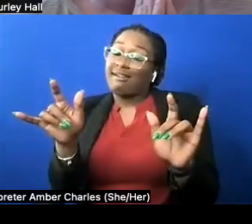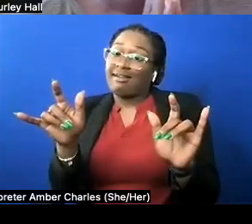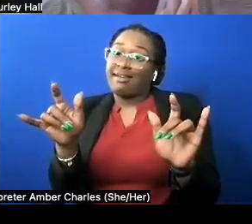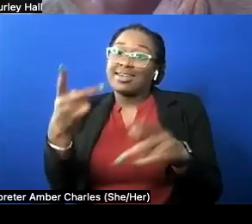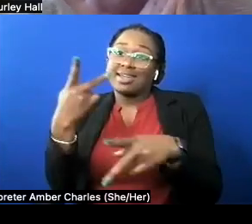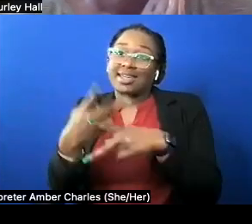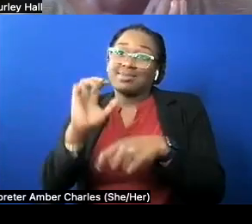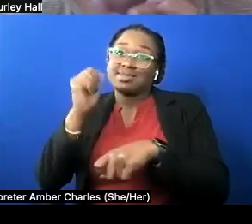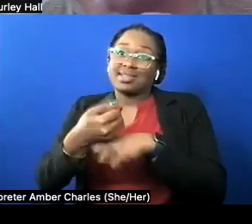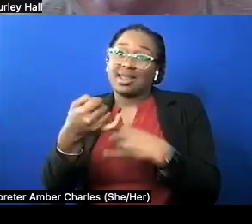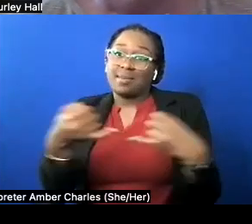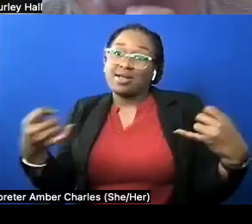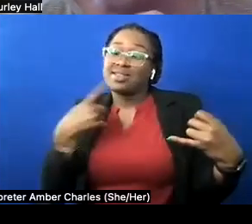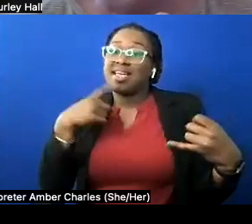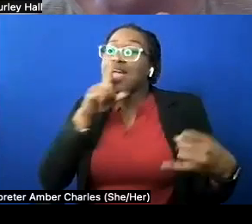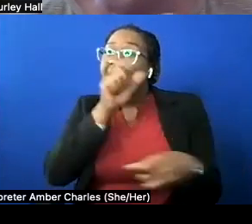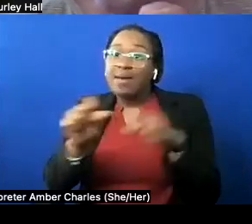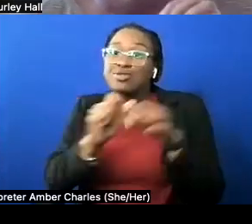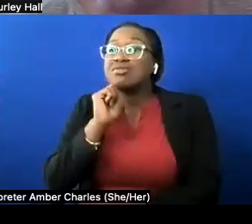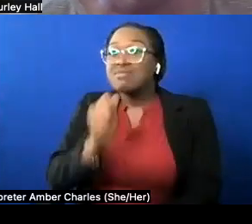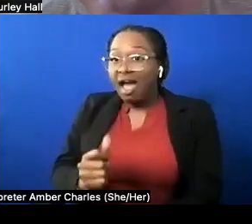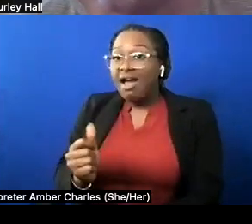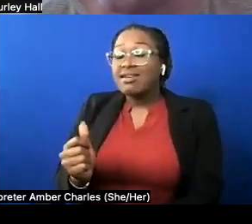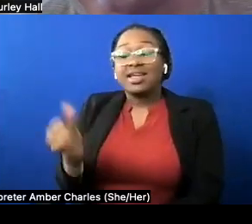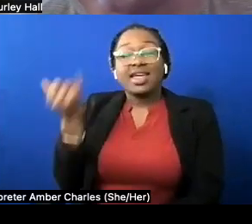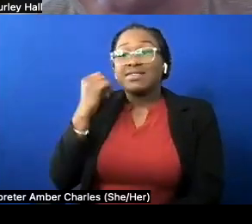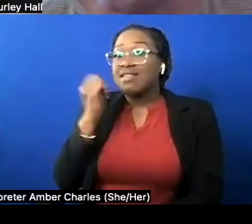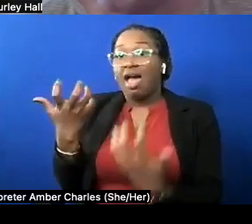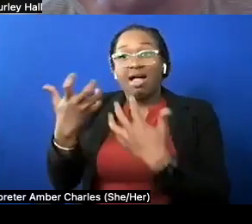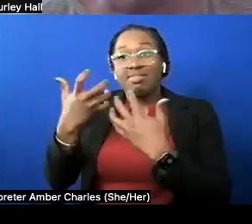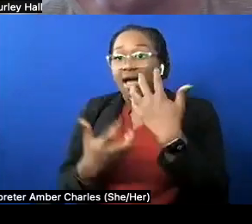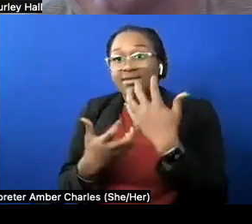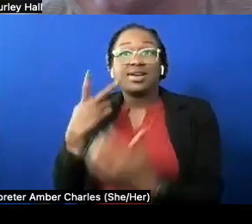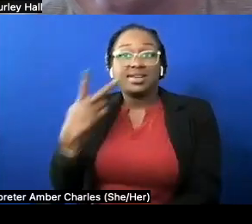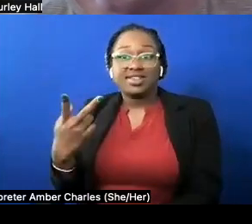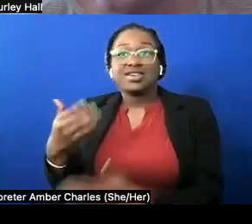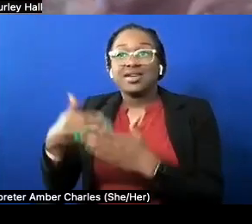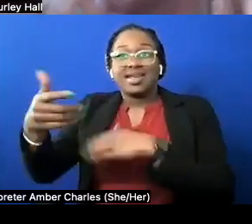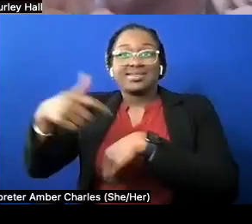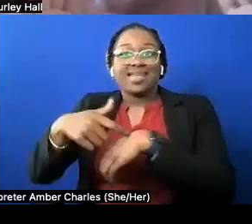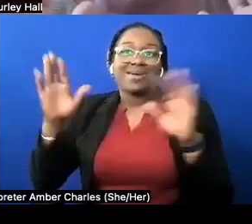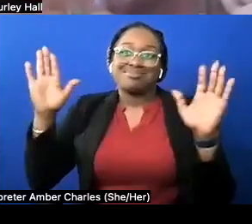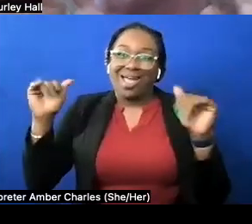those boundaries and saying absolutely not to anything unaligned. We'll see you next time. Bye.